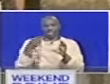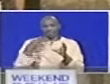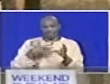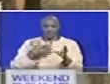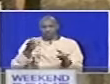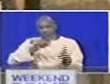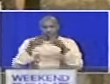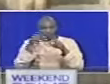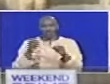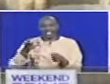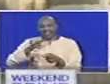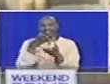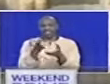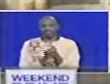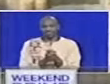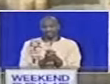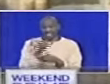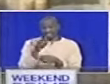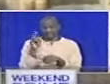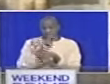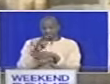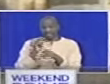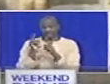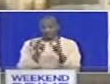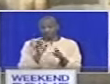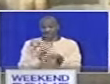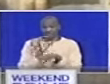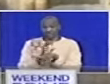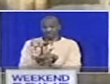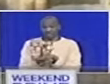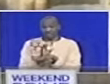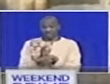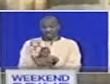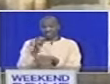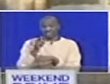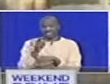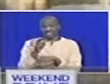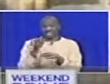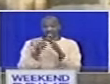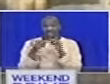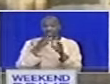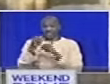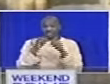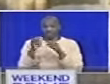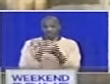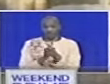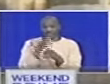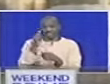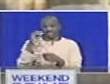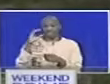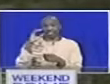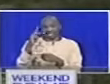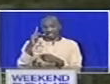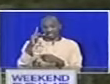number of worshippers here. It is used as a normal church, and it is under the management of the Anglican Church of